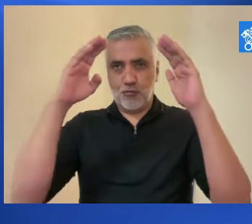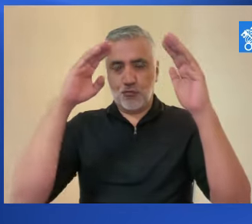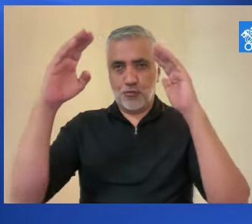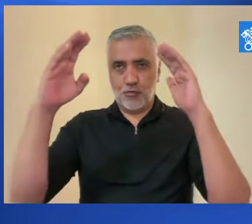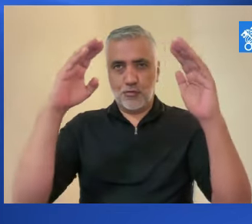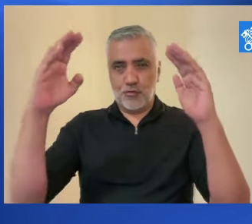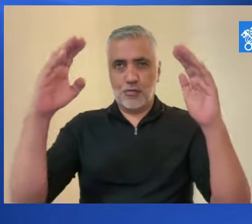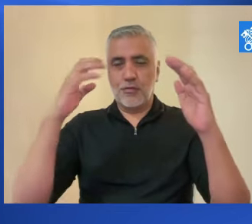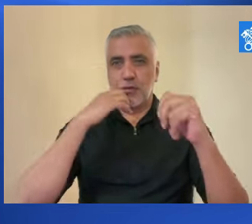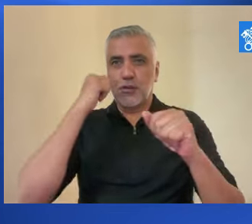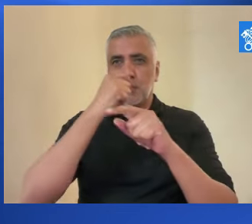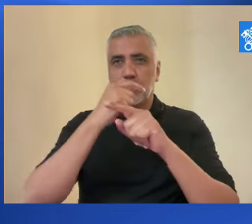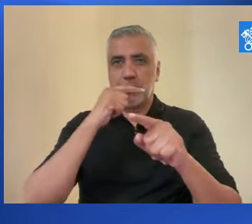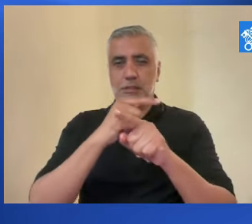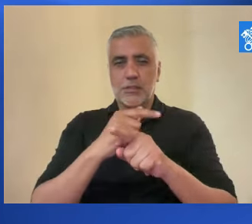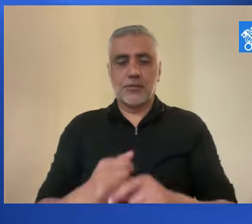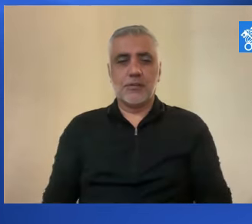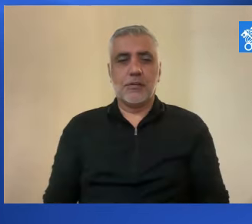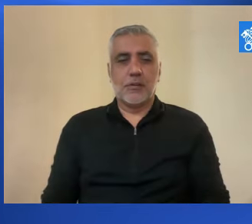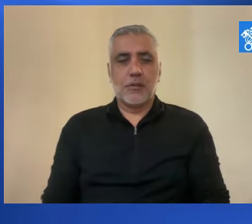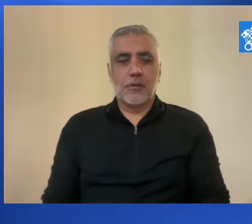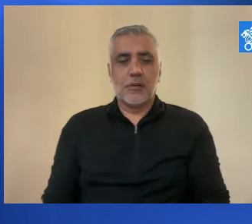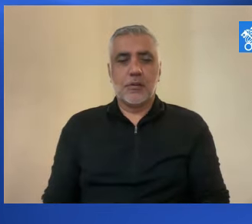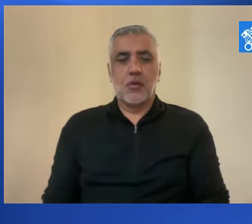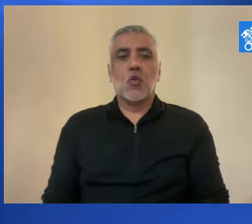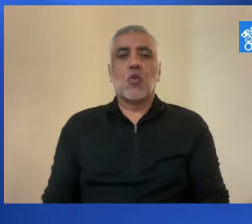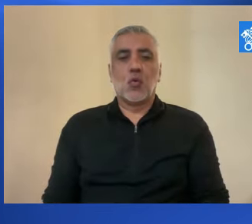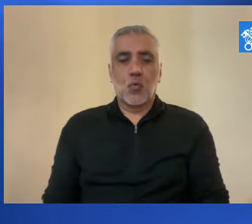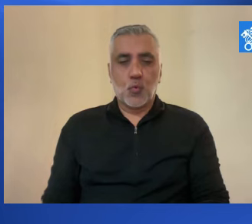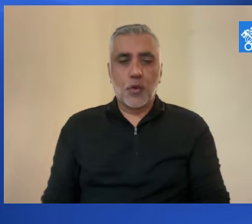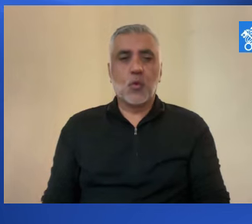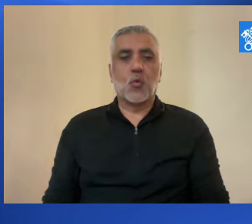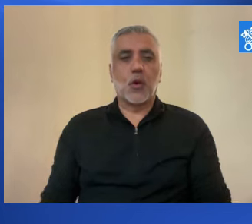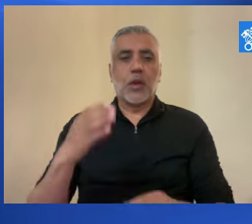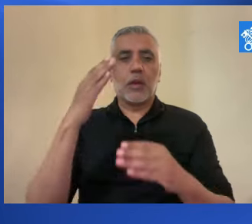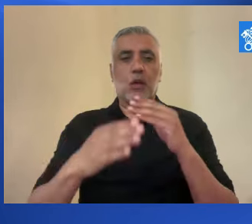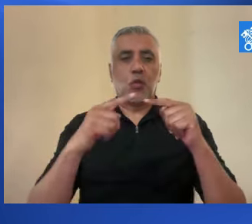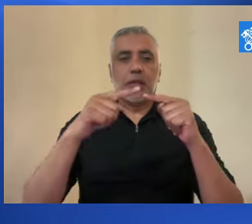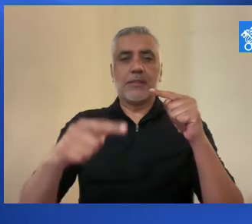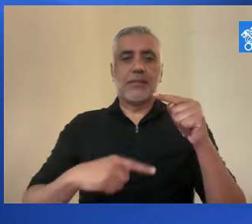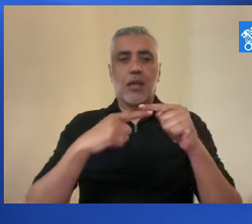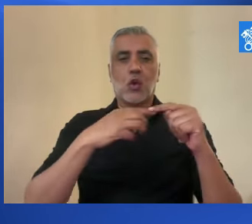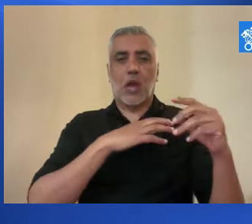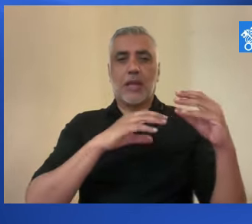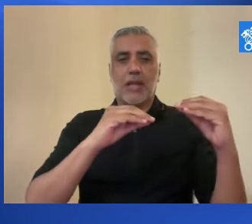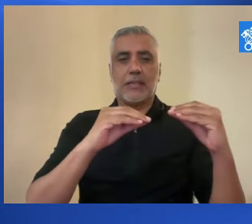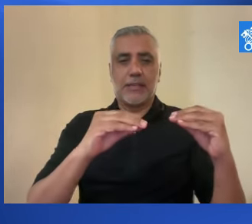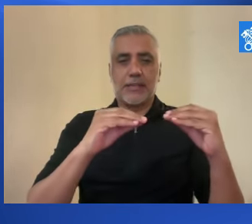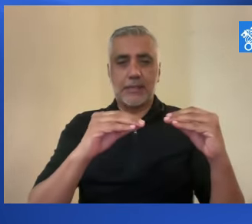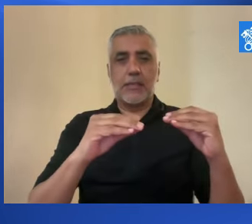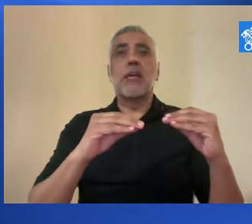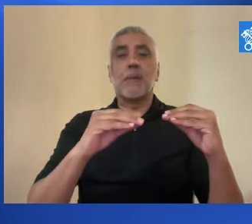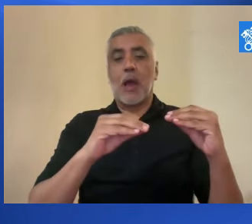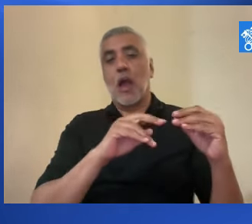We will conclude this cycle of catechesis by looking at a virtue which is